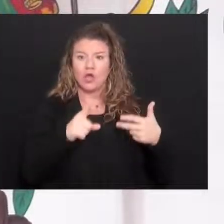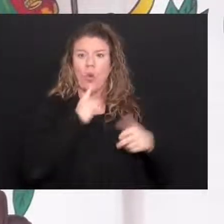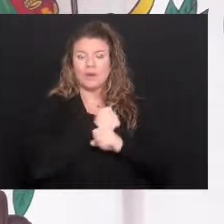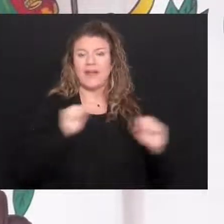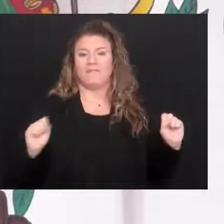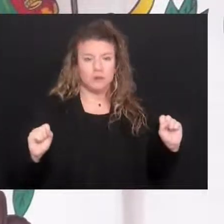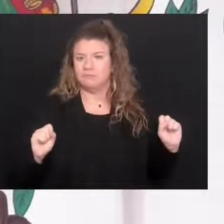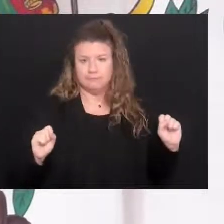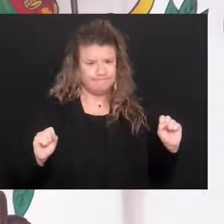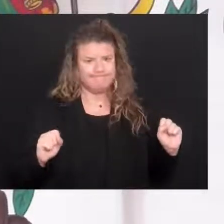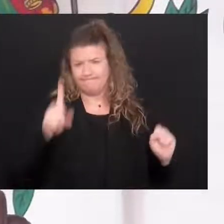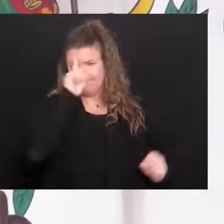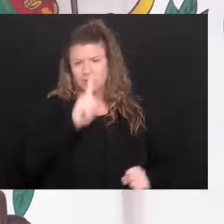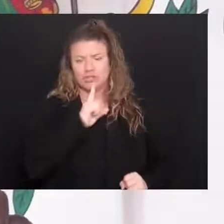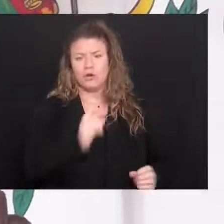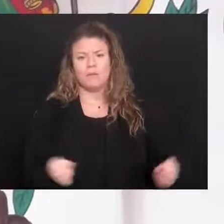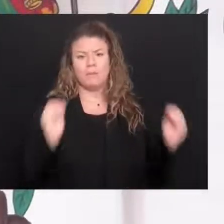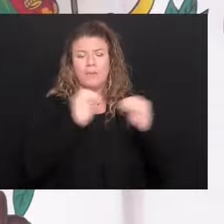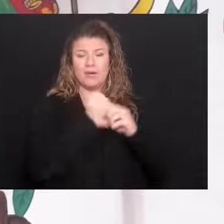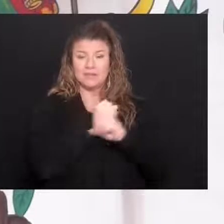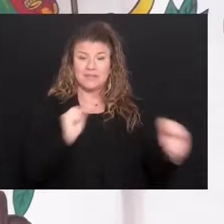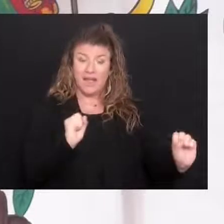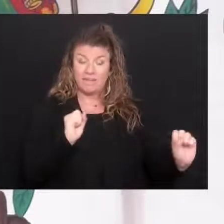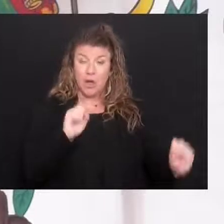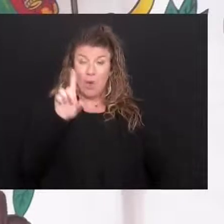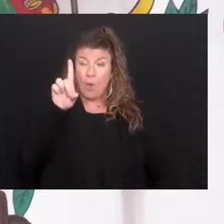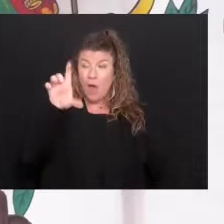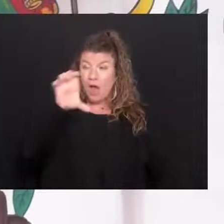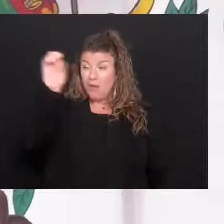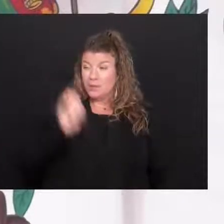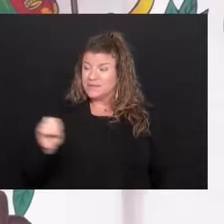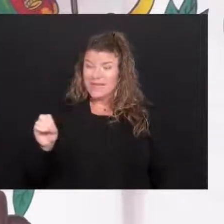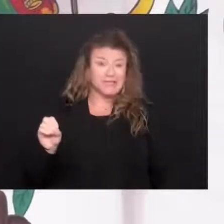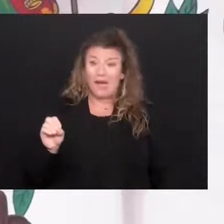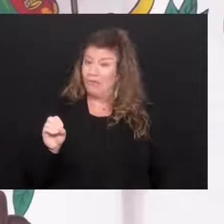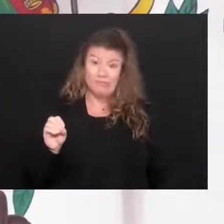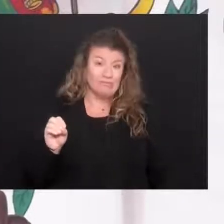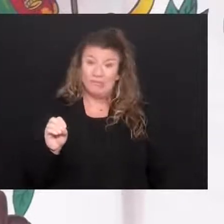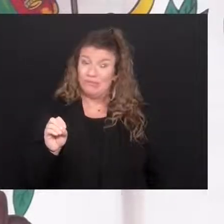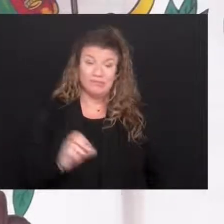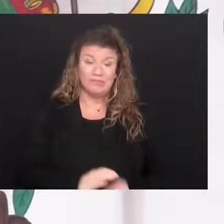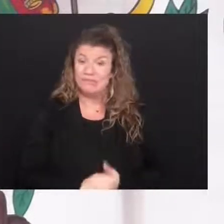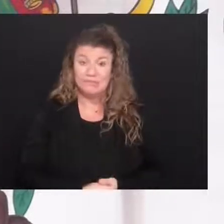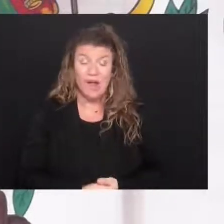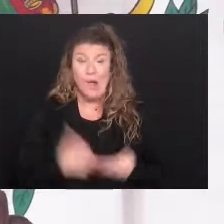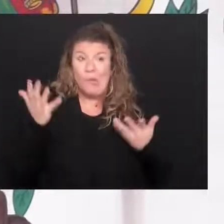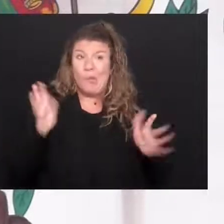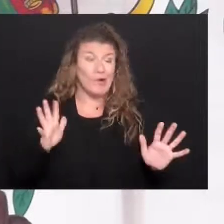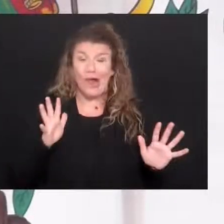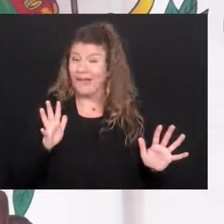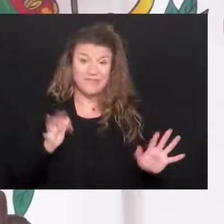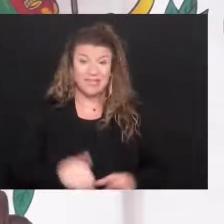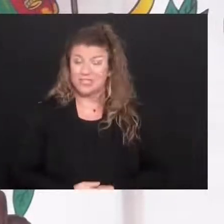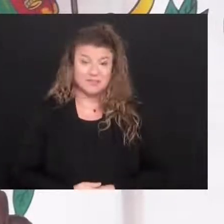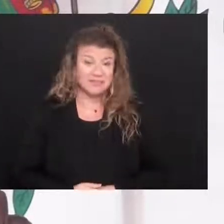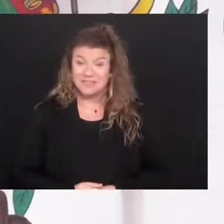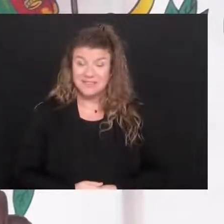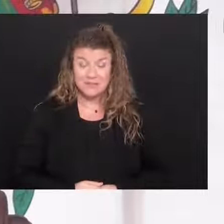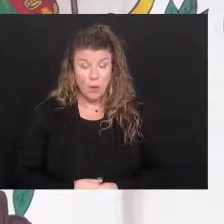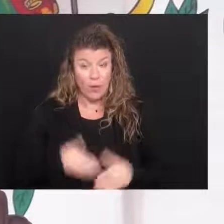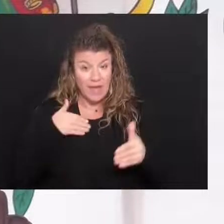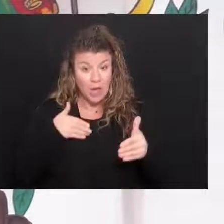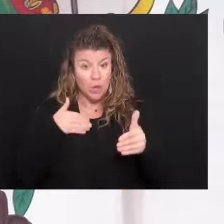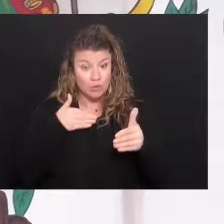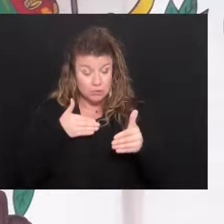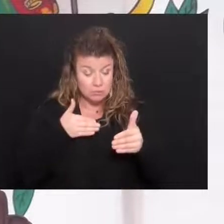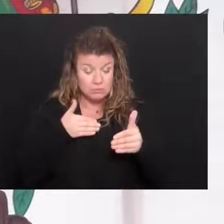safer. Are you 100% safe? Well, of course not. We're not out of the woods yet. We're getting really